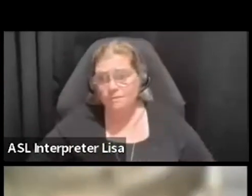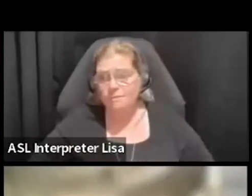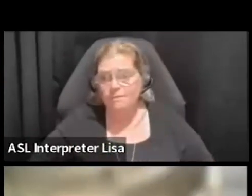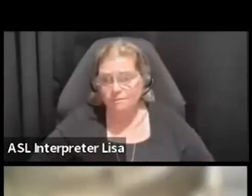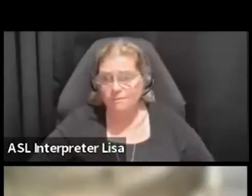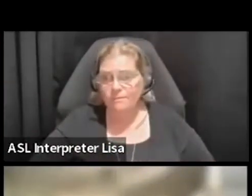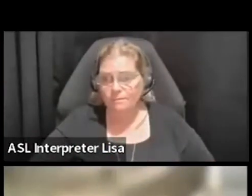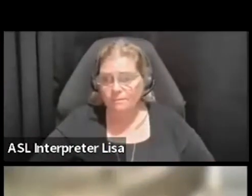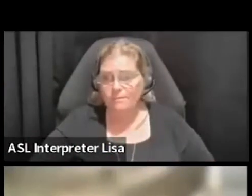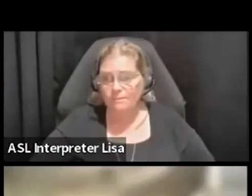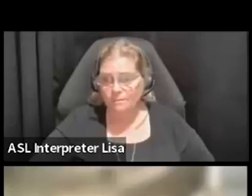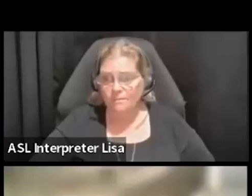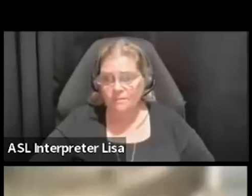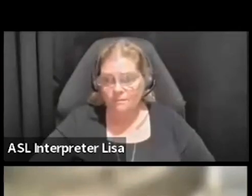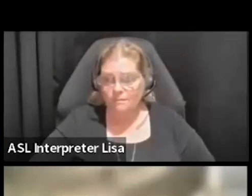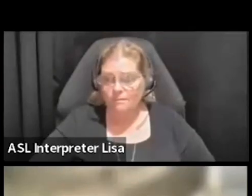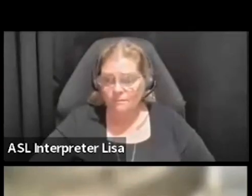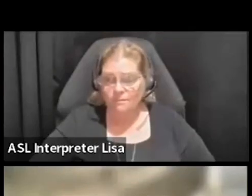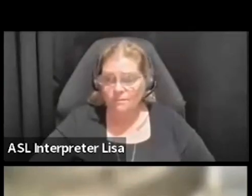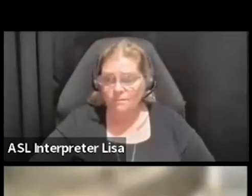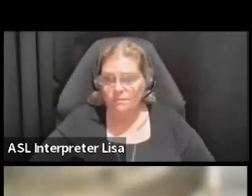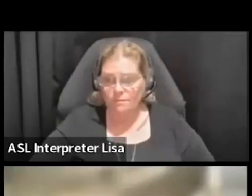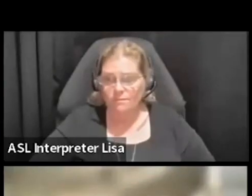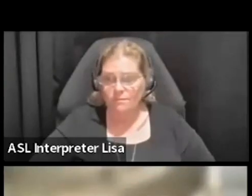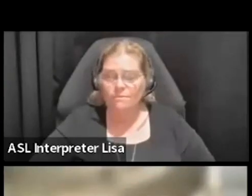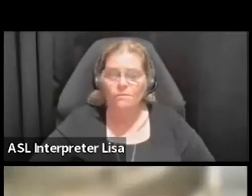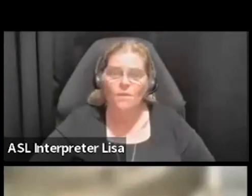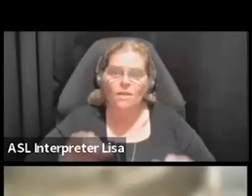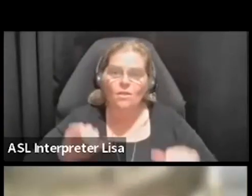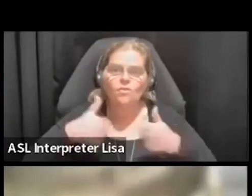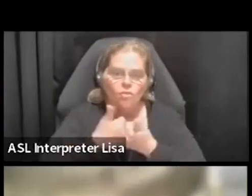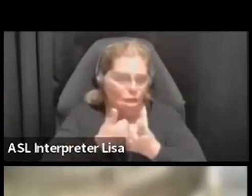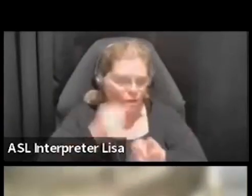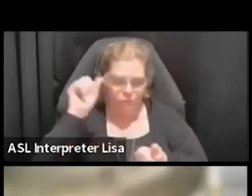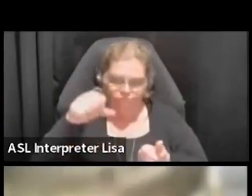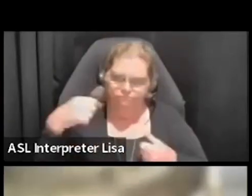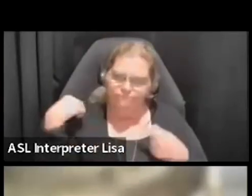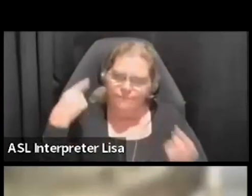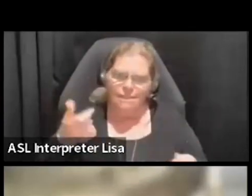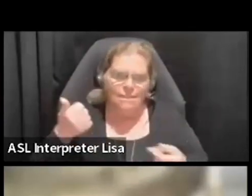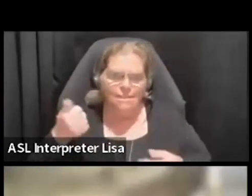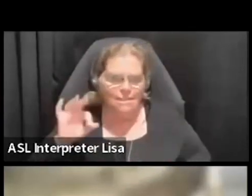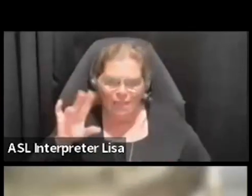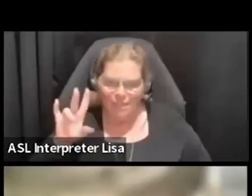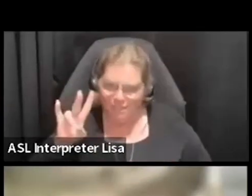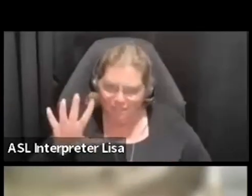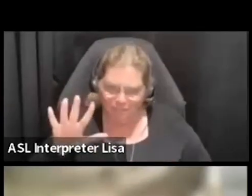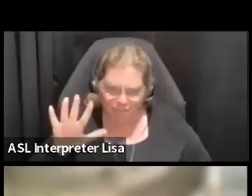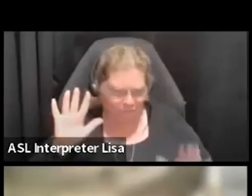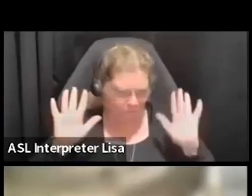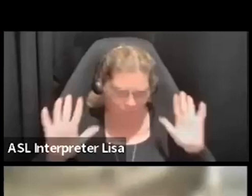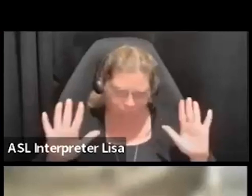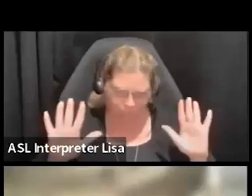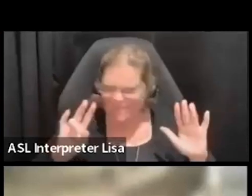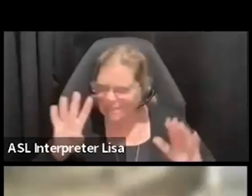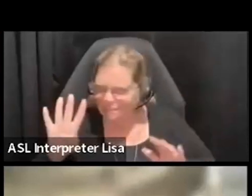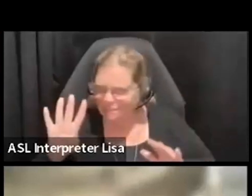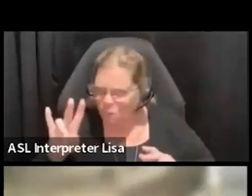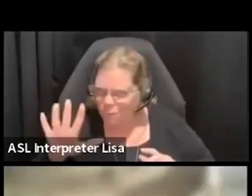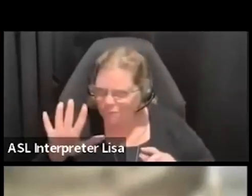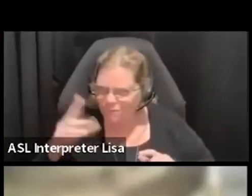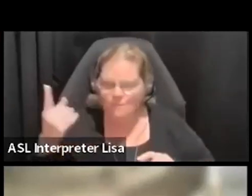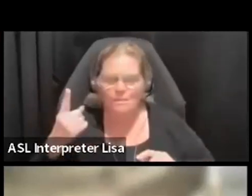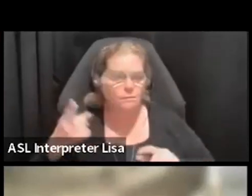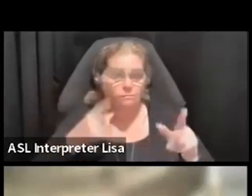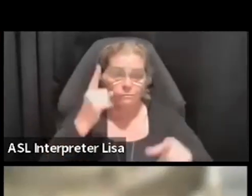it's just a hard thing. Yeah, it is very difficult and has been since 1975. So 74, 75. So yeah, you're